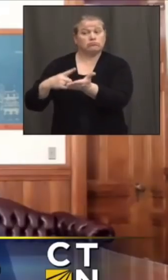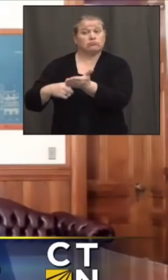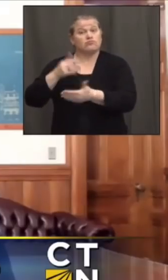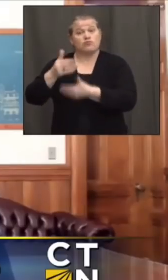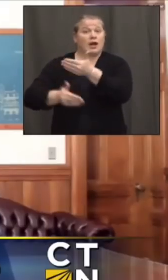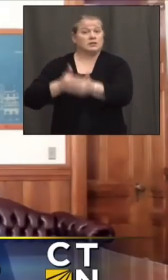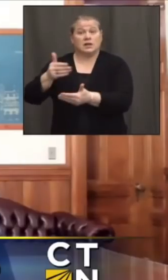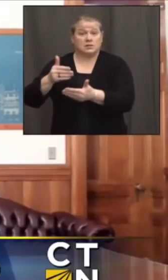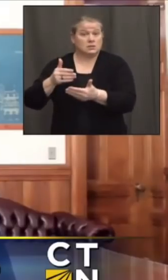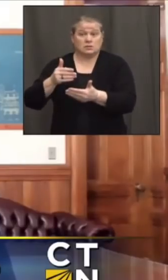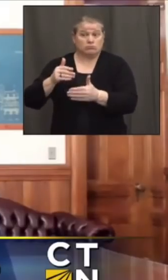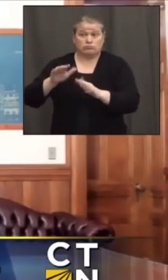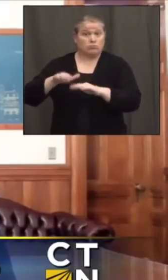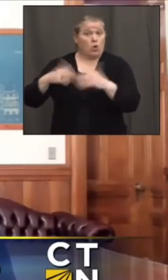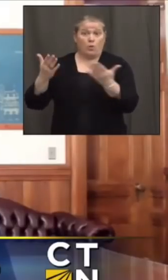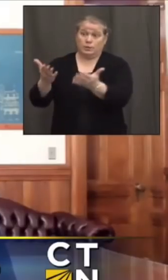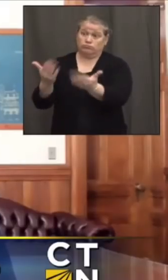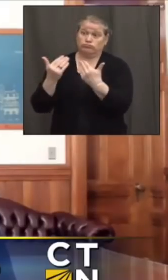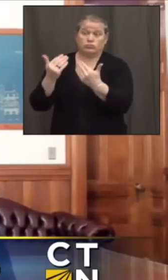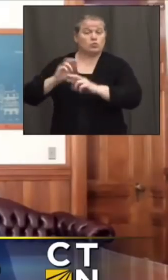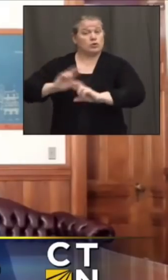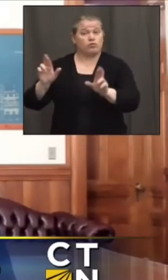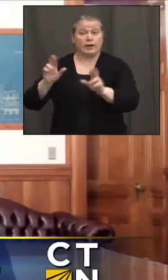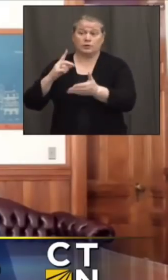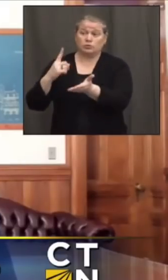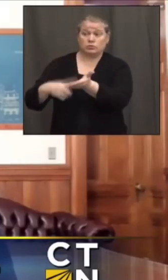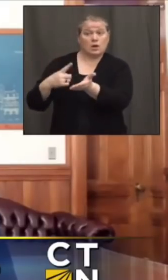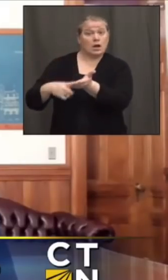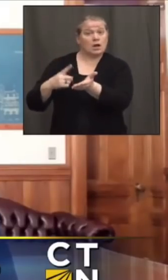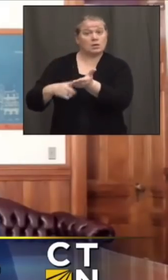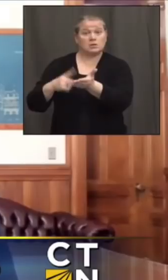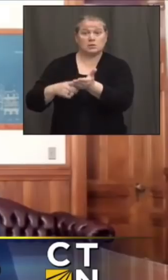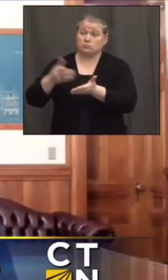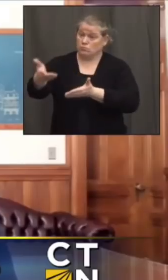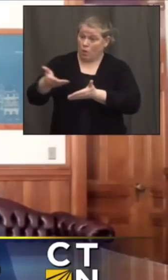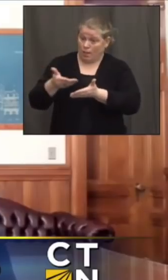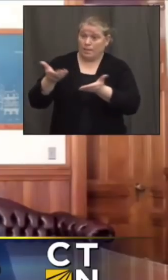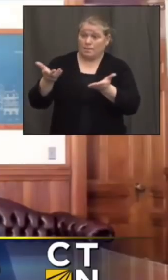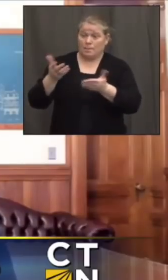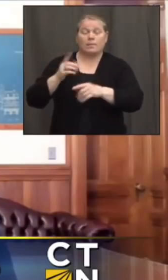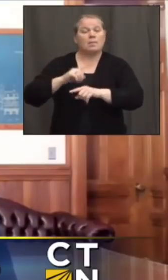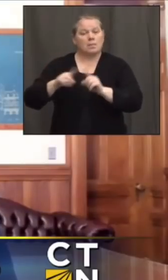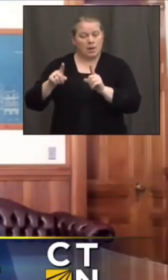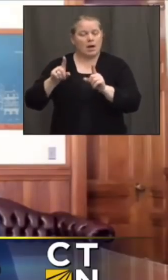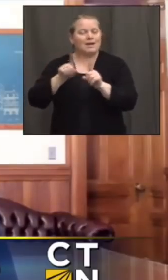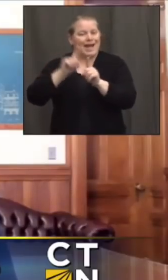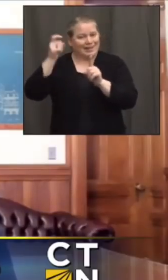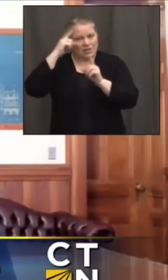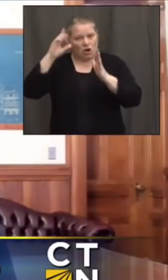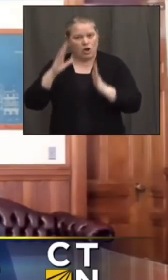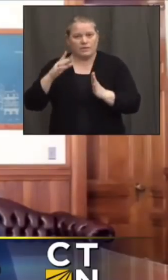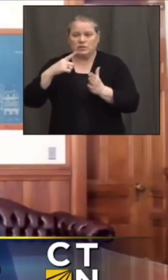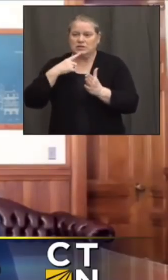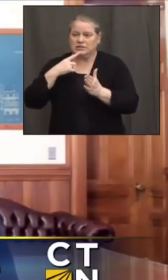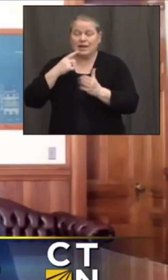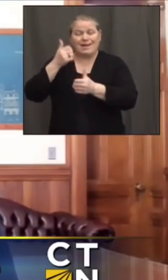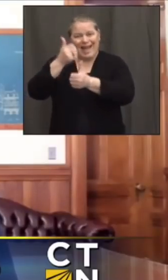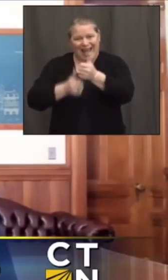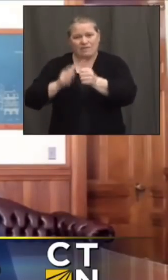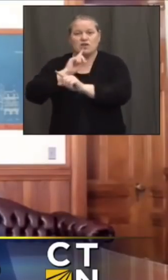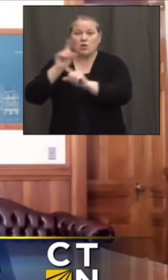And when the conversations need to be had, we're ready to have it. But as the governor stated, he'll be reviewing that and every other order that's